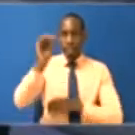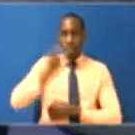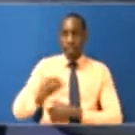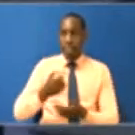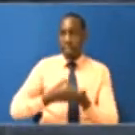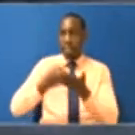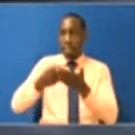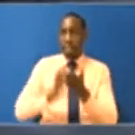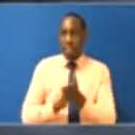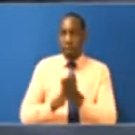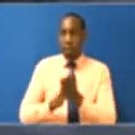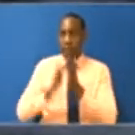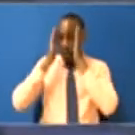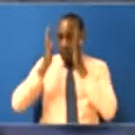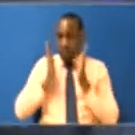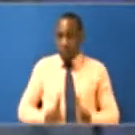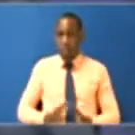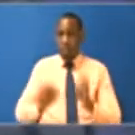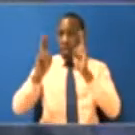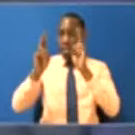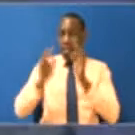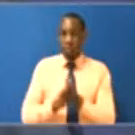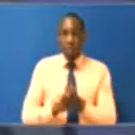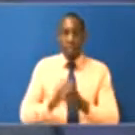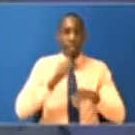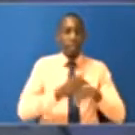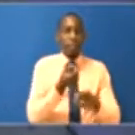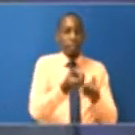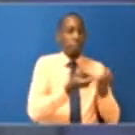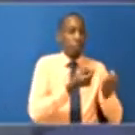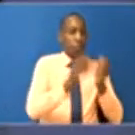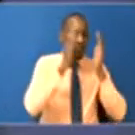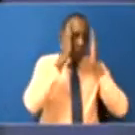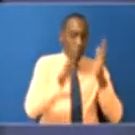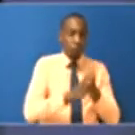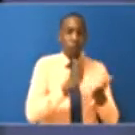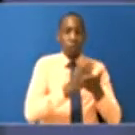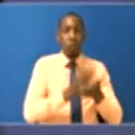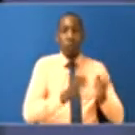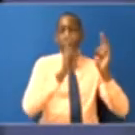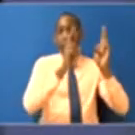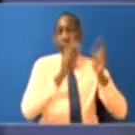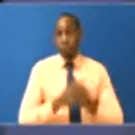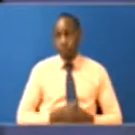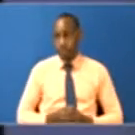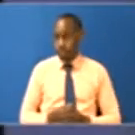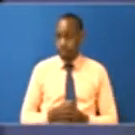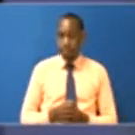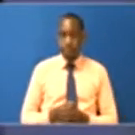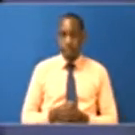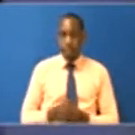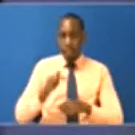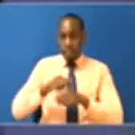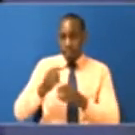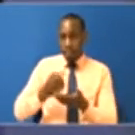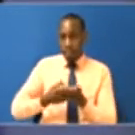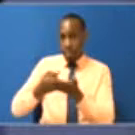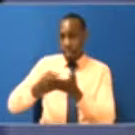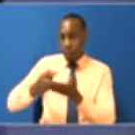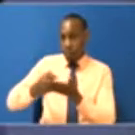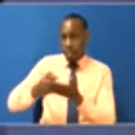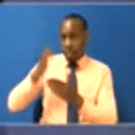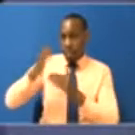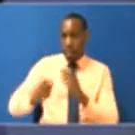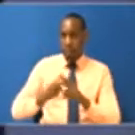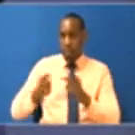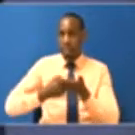time on personality issues and very little time was spent on the real issues at the tail end they started talking about